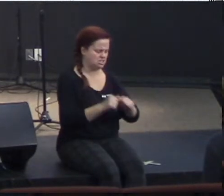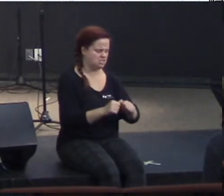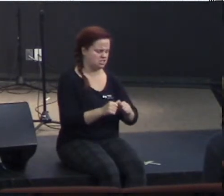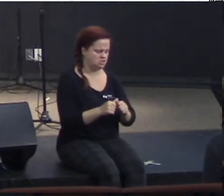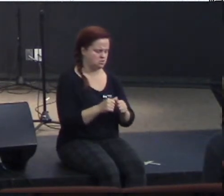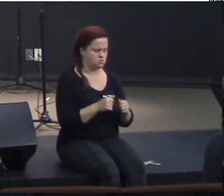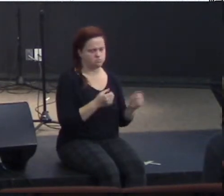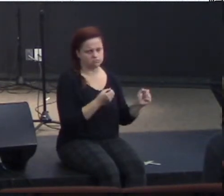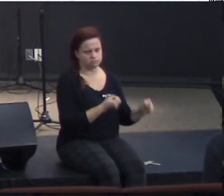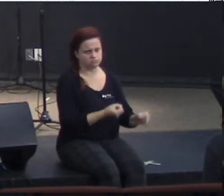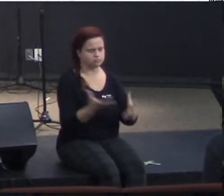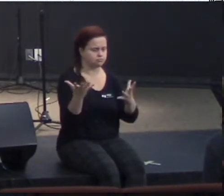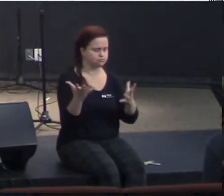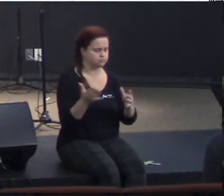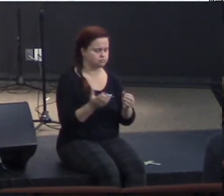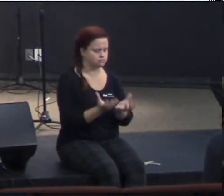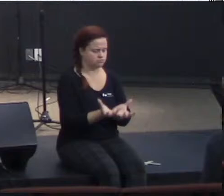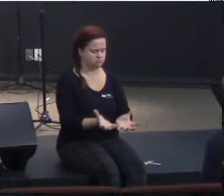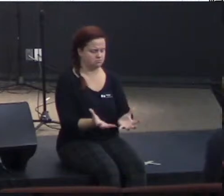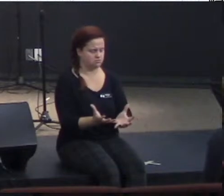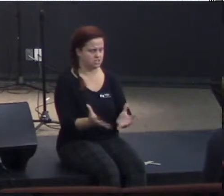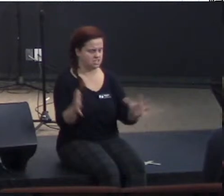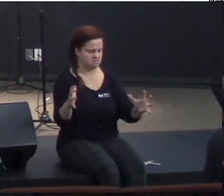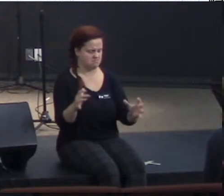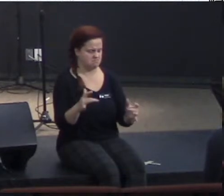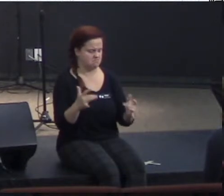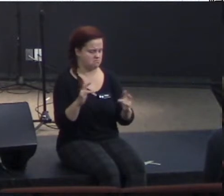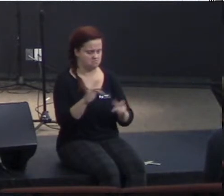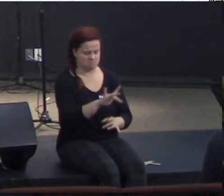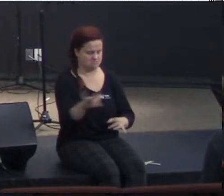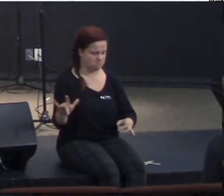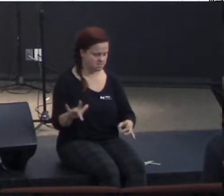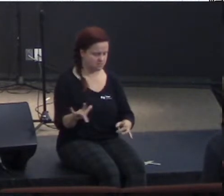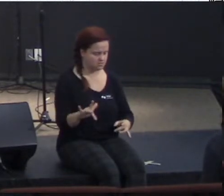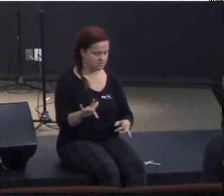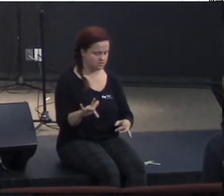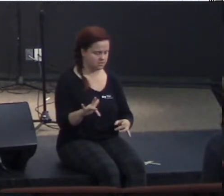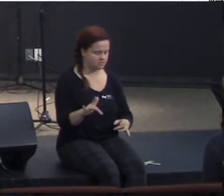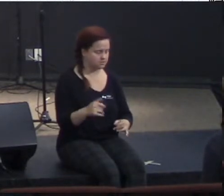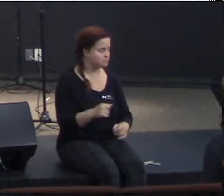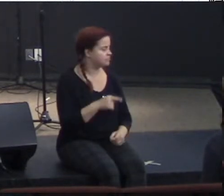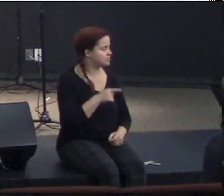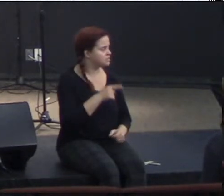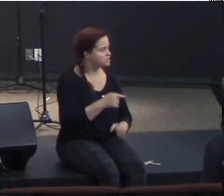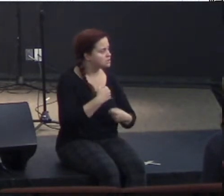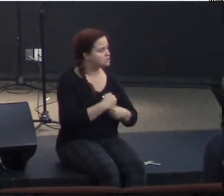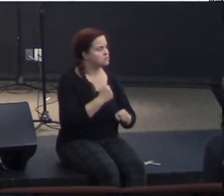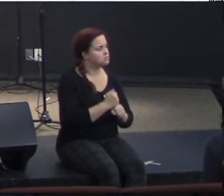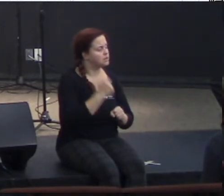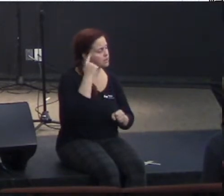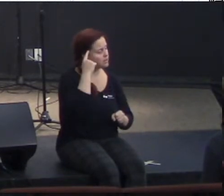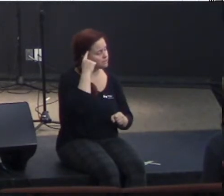whole life be measured by what you bring in. You were made for more.